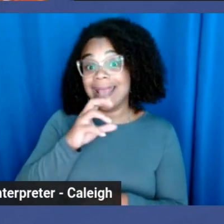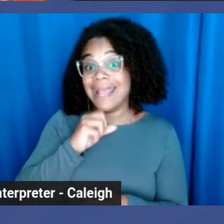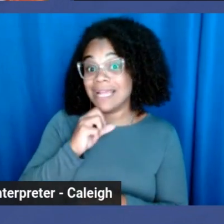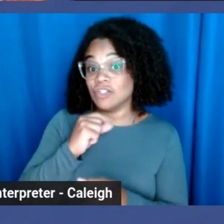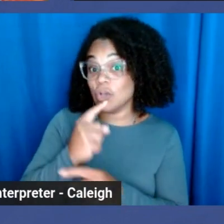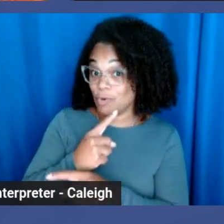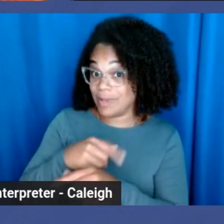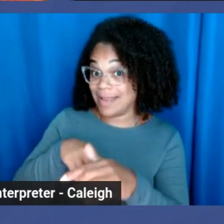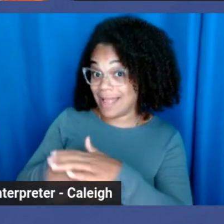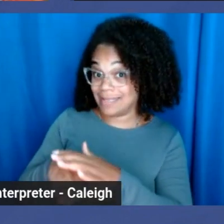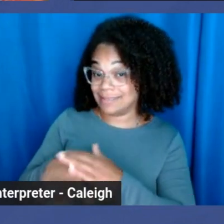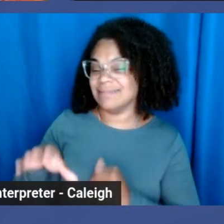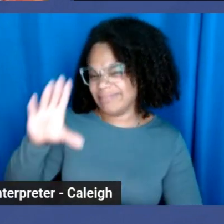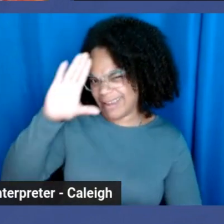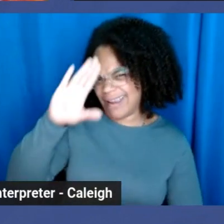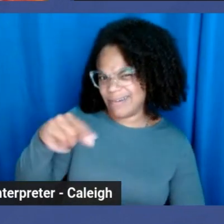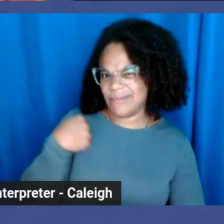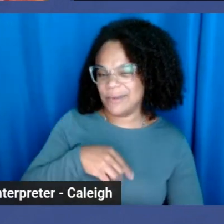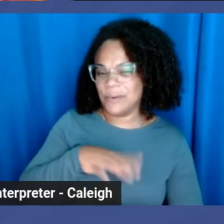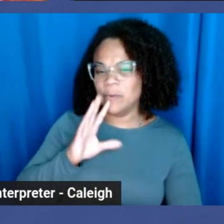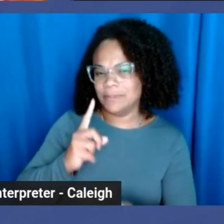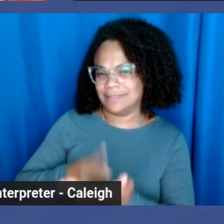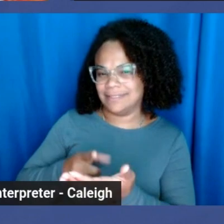talking about that later in the program.